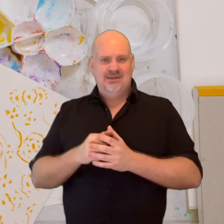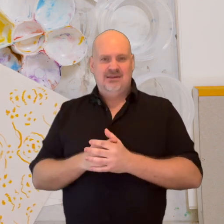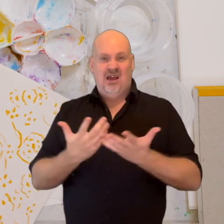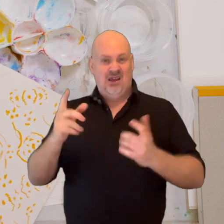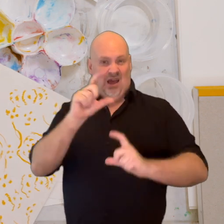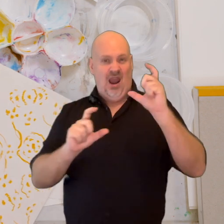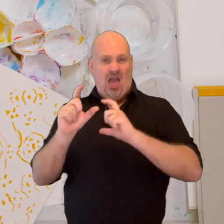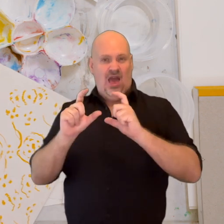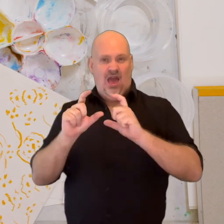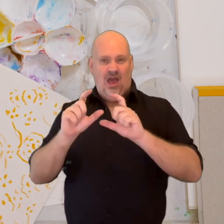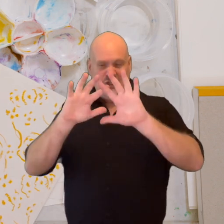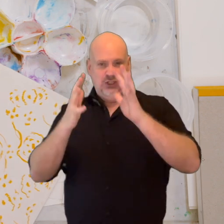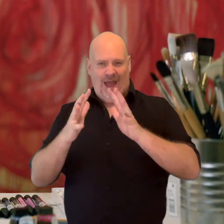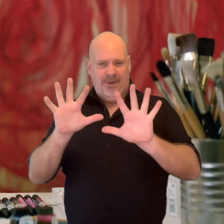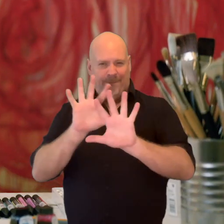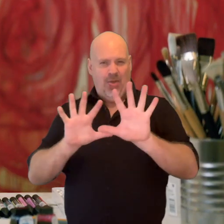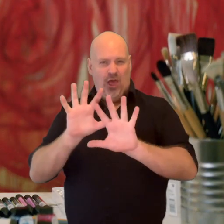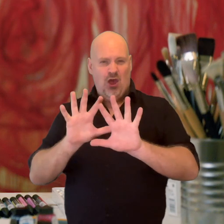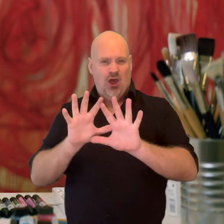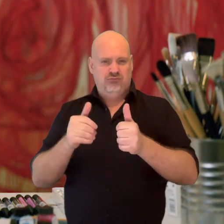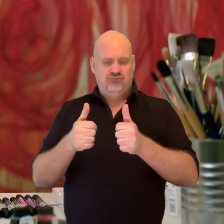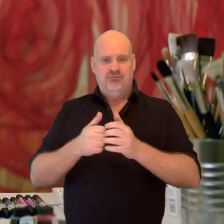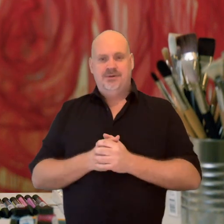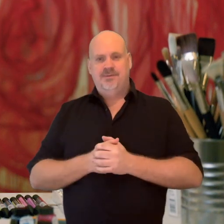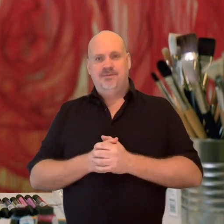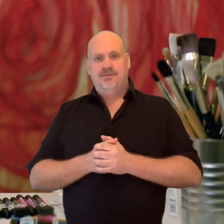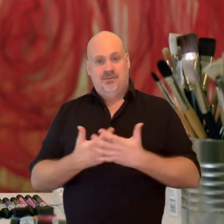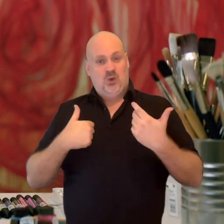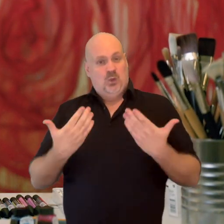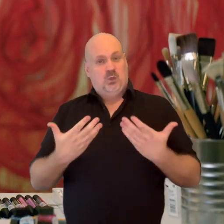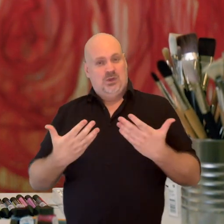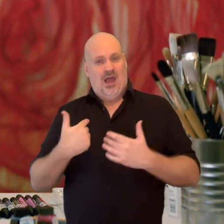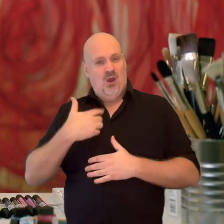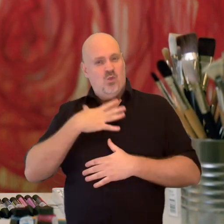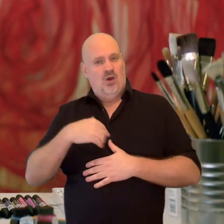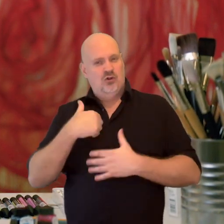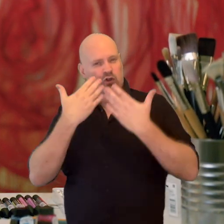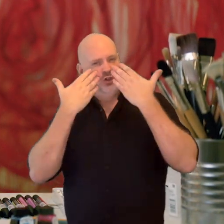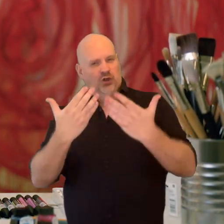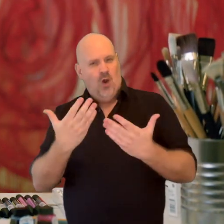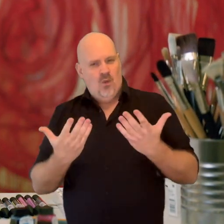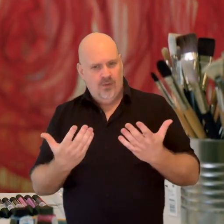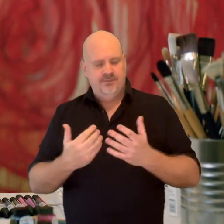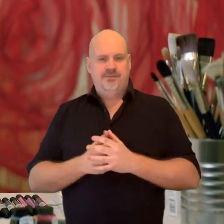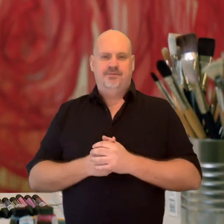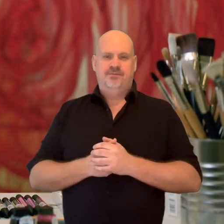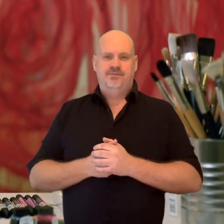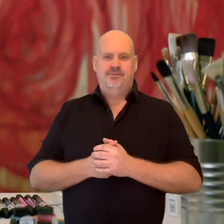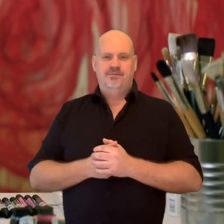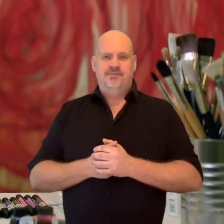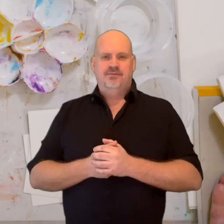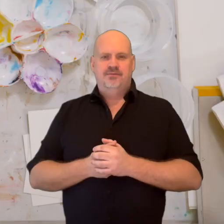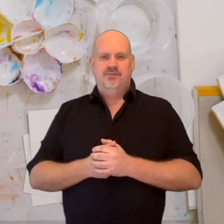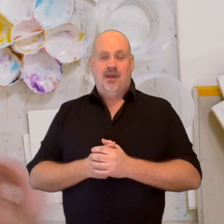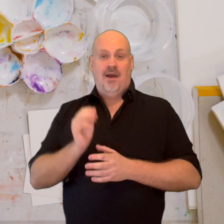colours, the blurred shapes. And what I want to show today is that